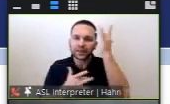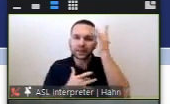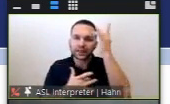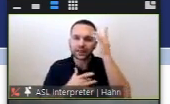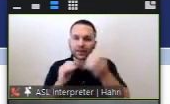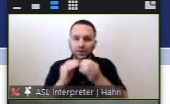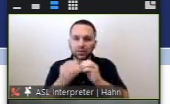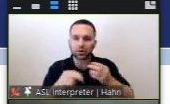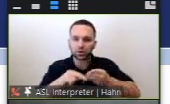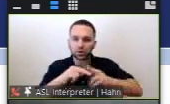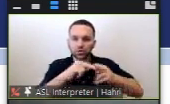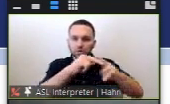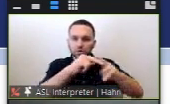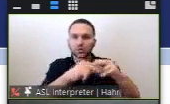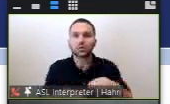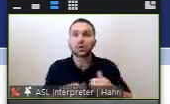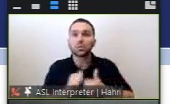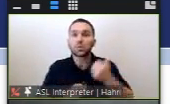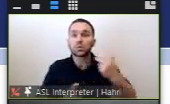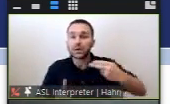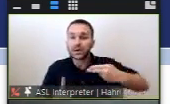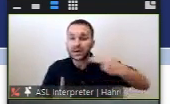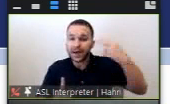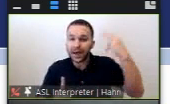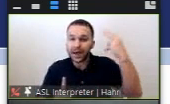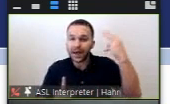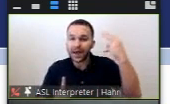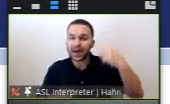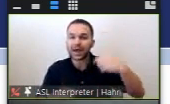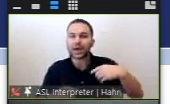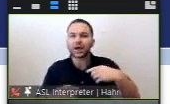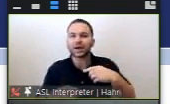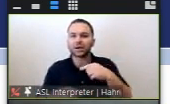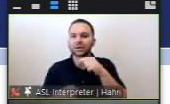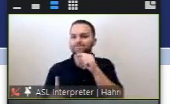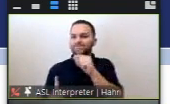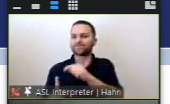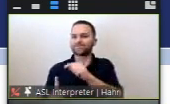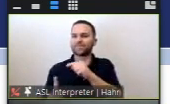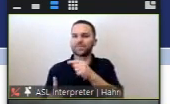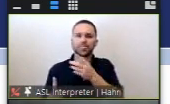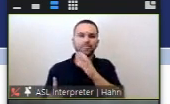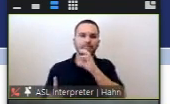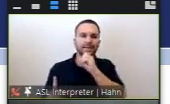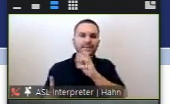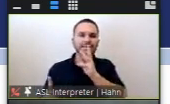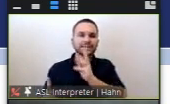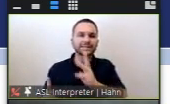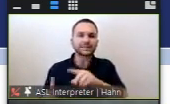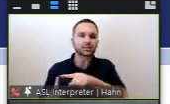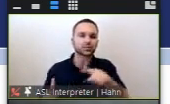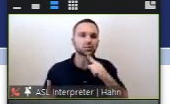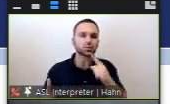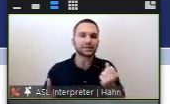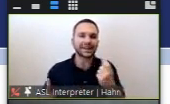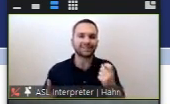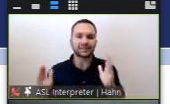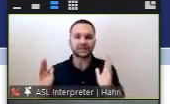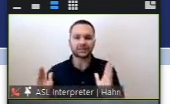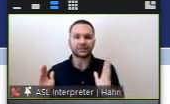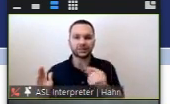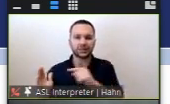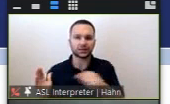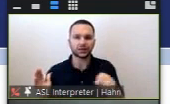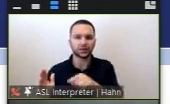of transmission, and it's been that way for the last couple of weeks, is really occurring among that 6 to 11-year-old population. So those are our school kids that are really too young